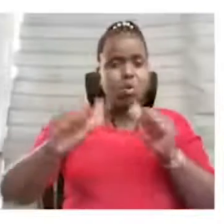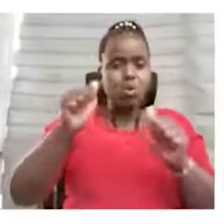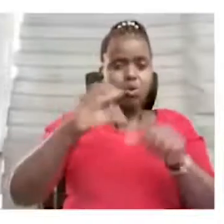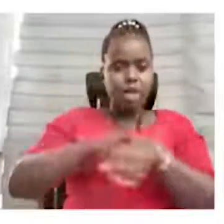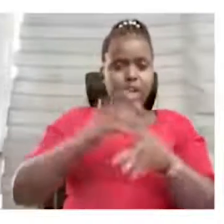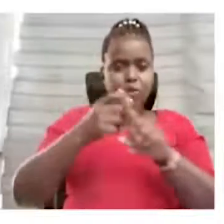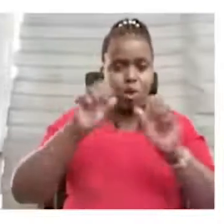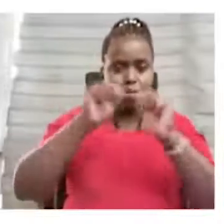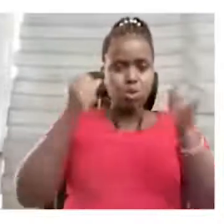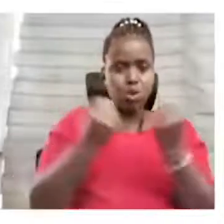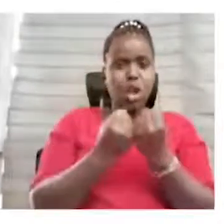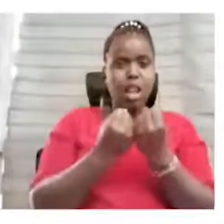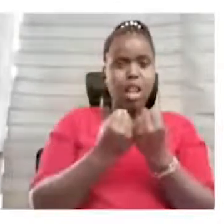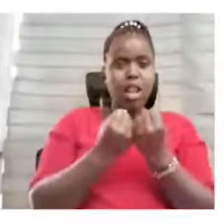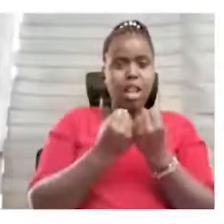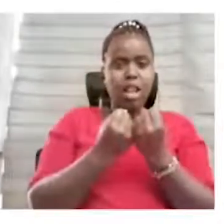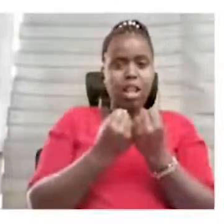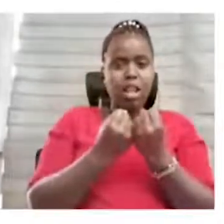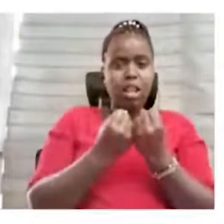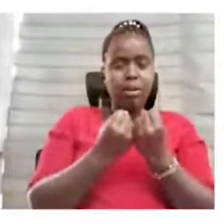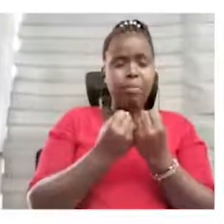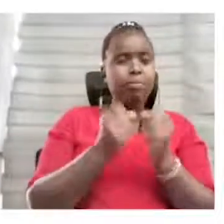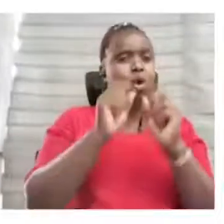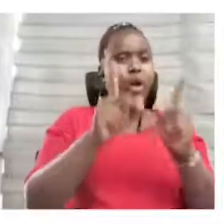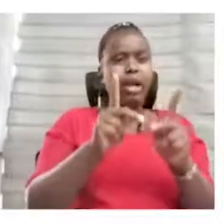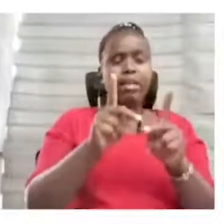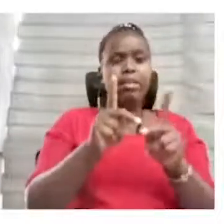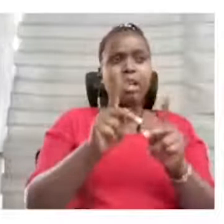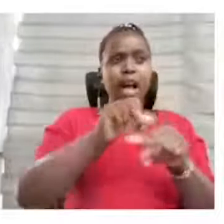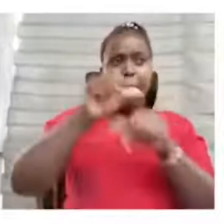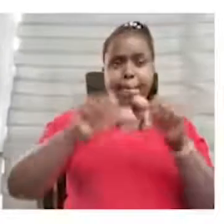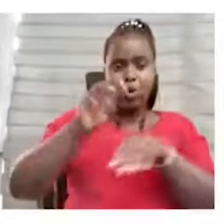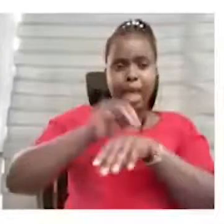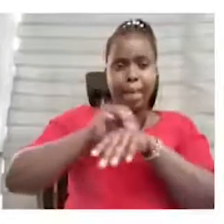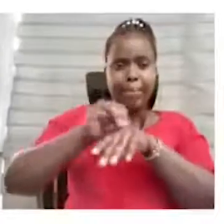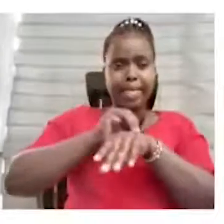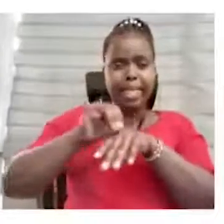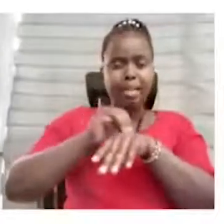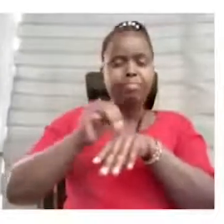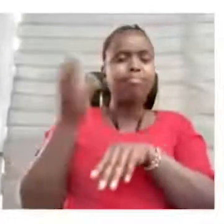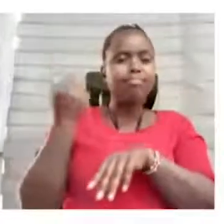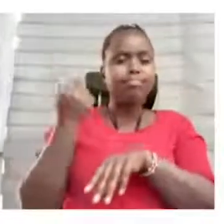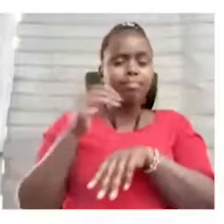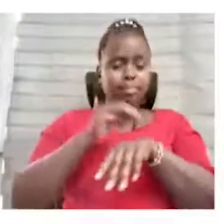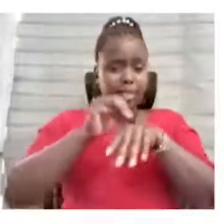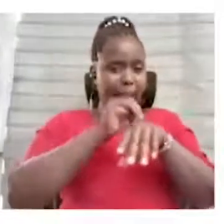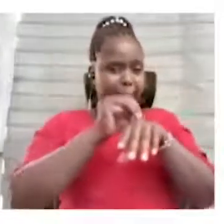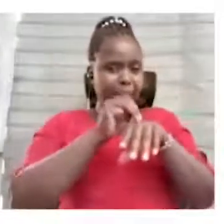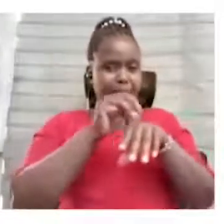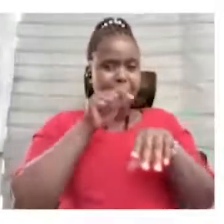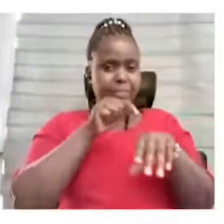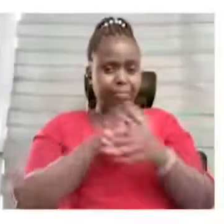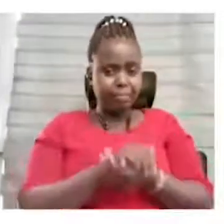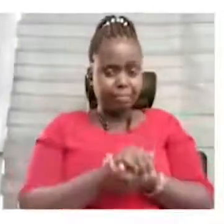Yeah. Sitoyo, we just heard about M-Pesa, and M-Pesa is very